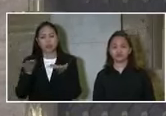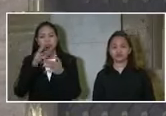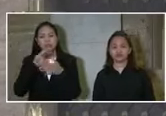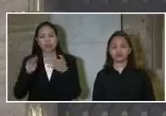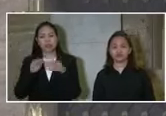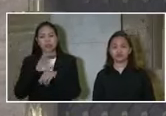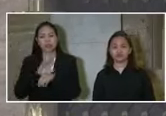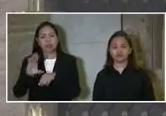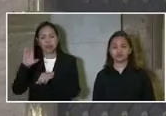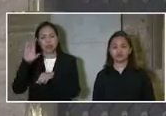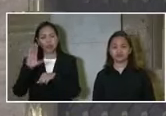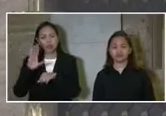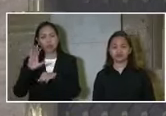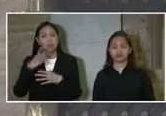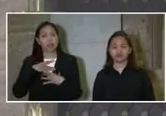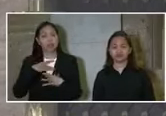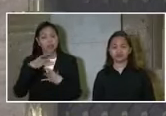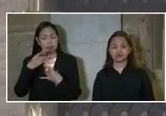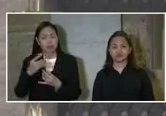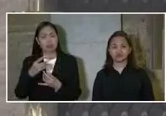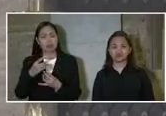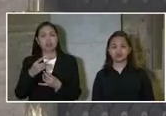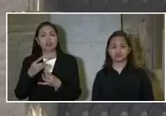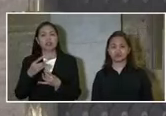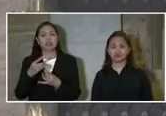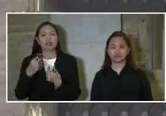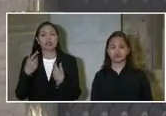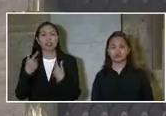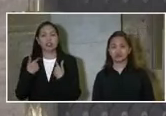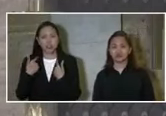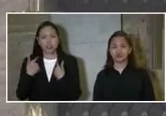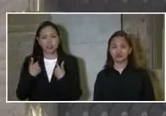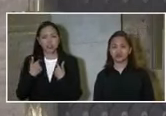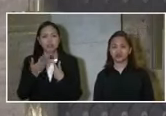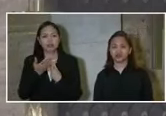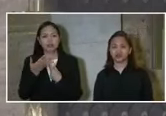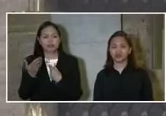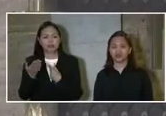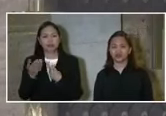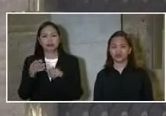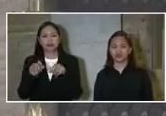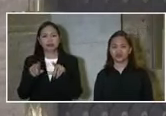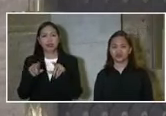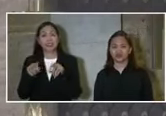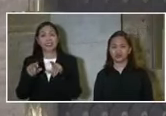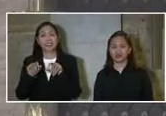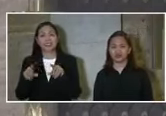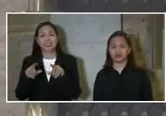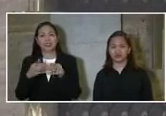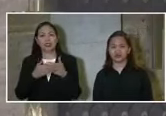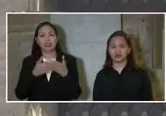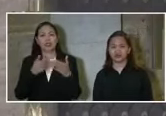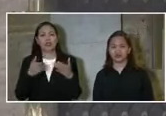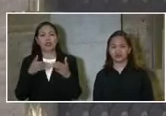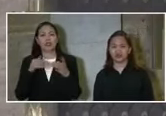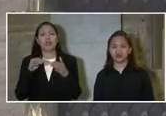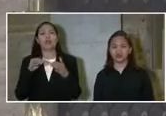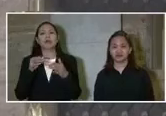For those who are interested, our souvenir shop is now accepting pre-orders of